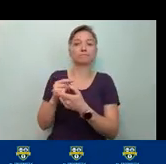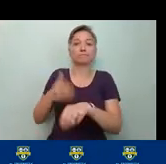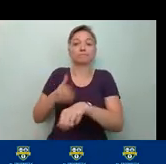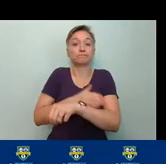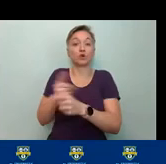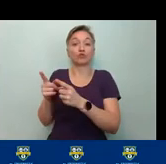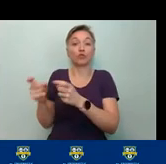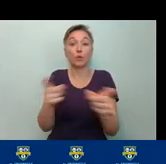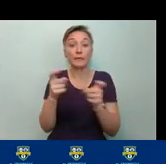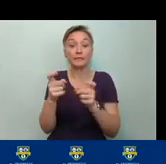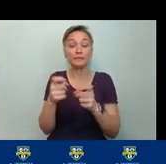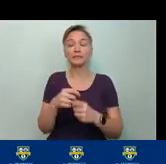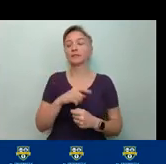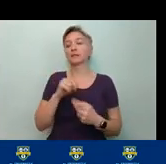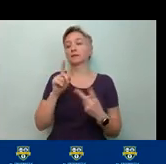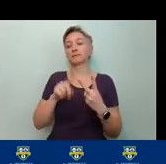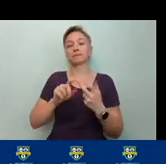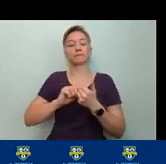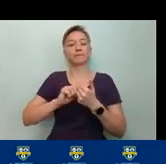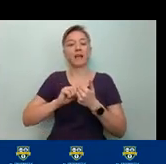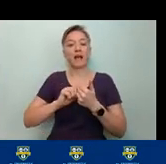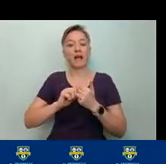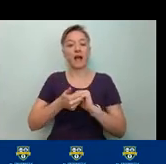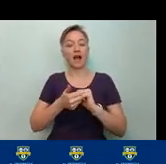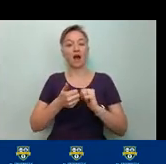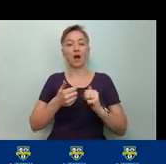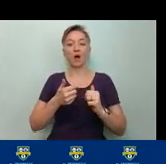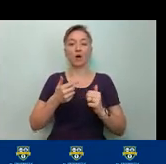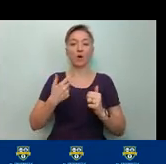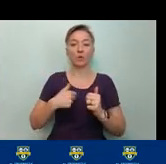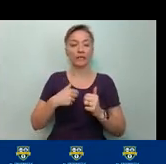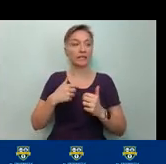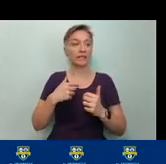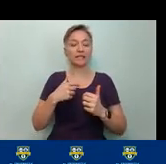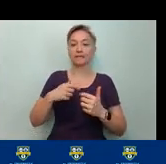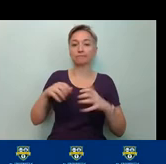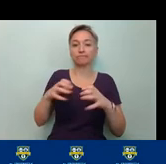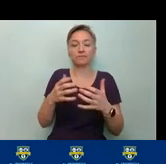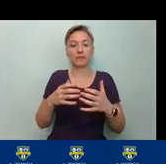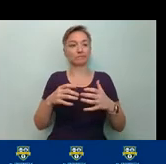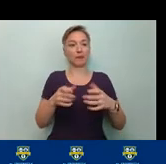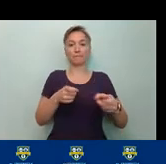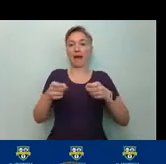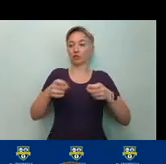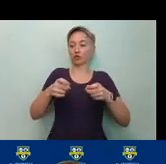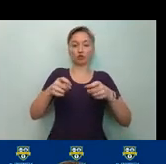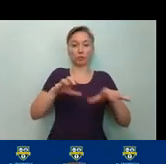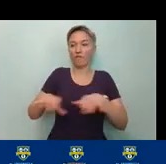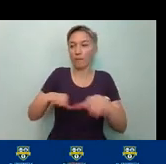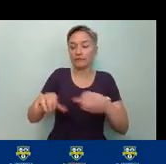we do our workforce and succession planning, performance management, and most